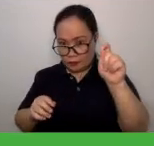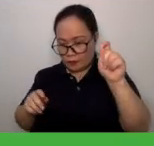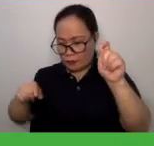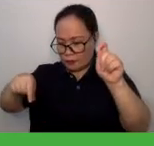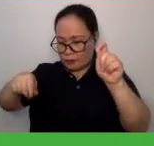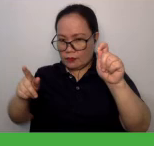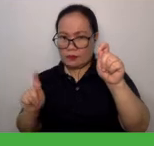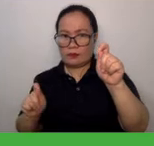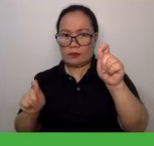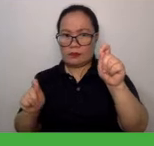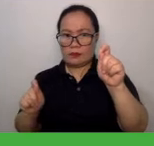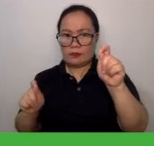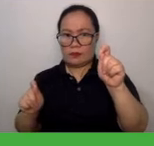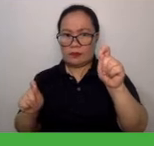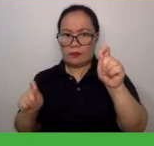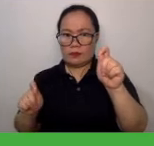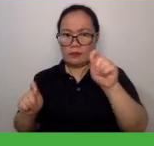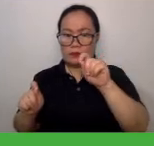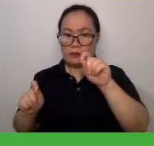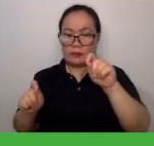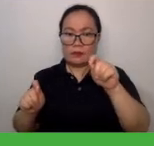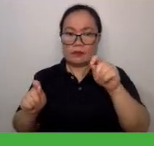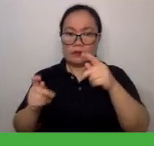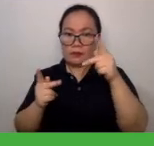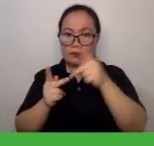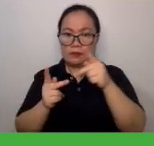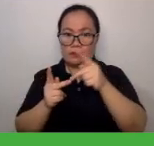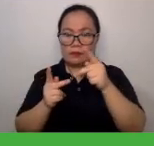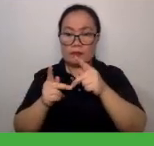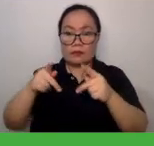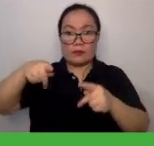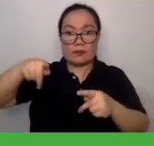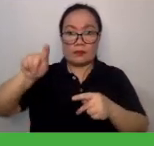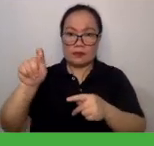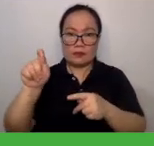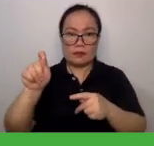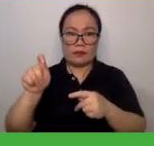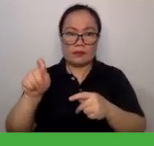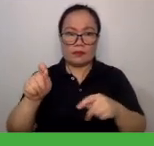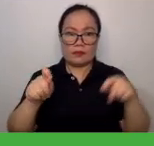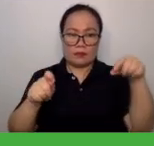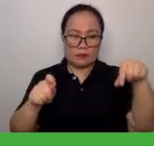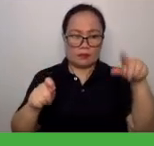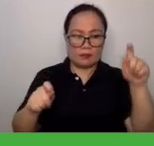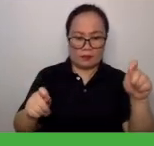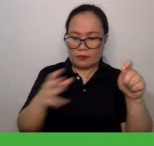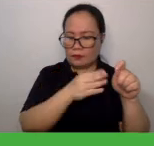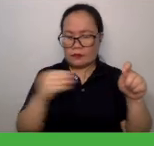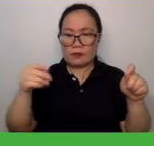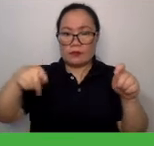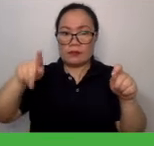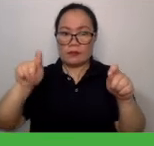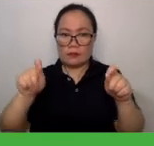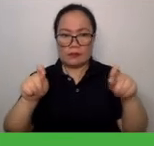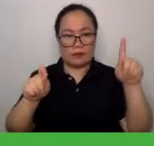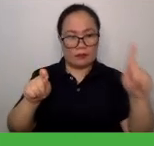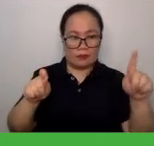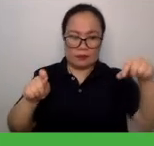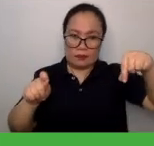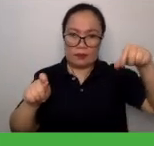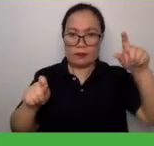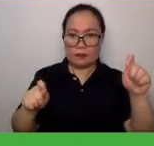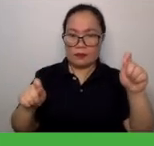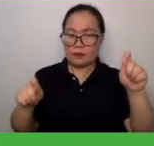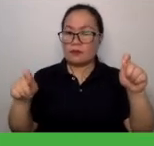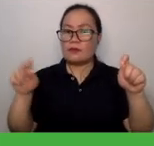yon. So, quarts and pints naman. So, quarts and pints, yung quarts mo ay 1,